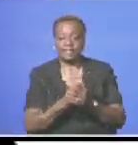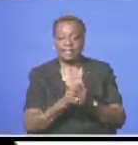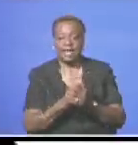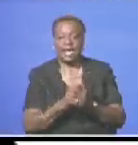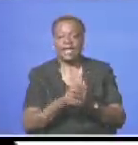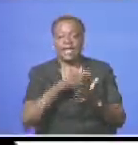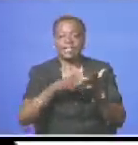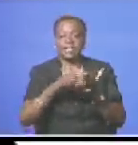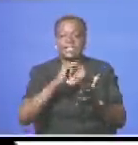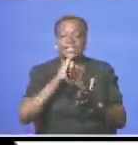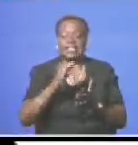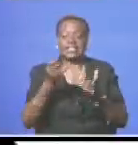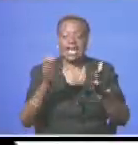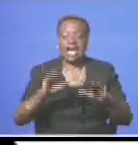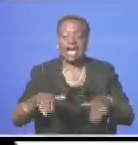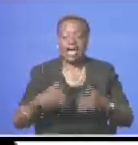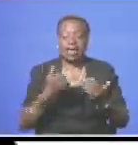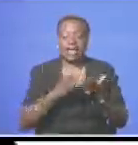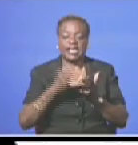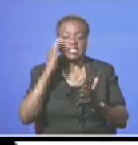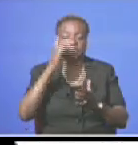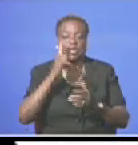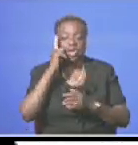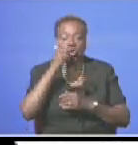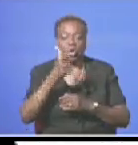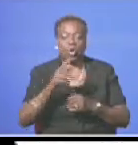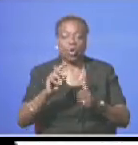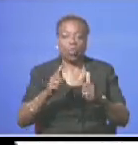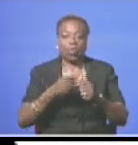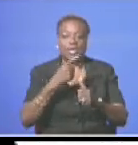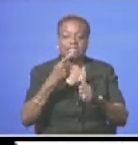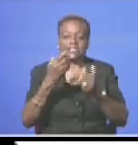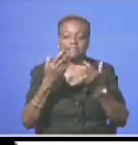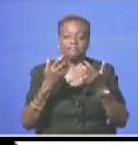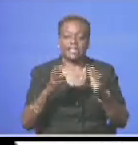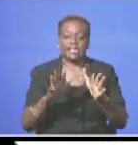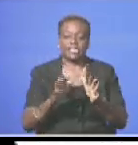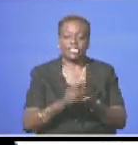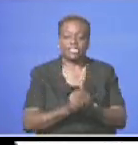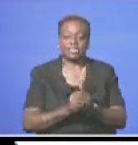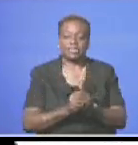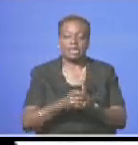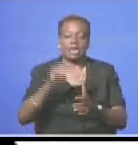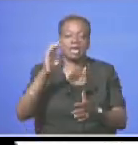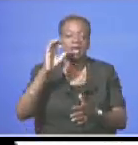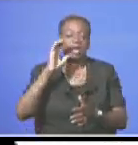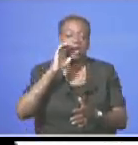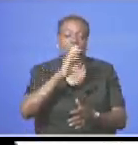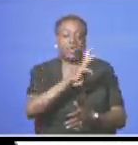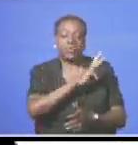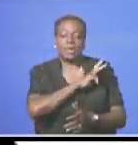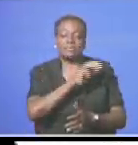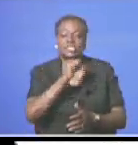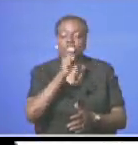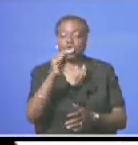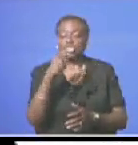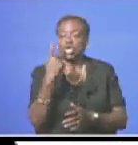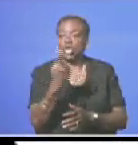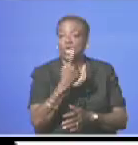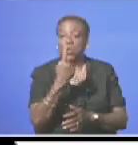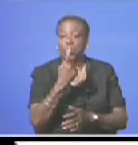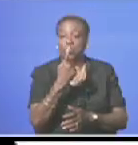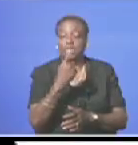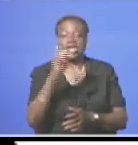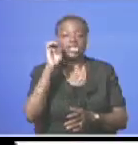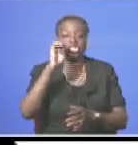completed. And it's beautiful. I love it. Curry-Williams is not alone in the process, and she has a few trusted friends to help her